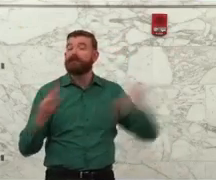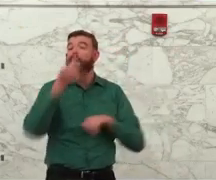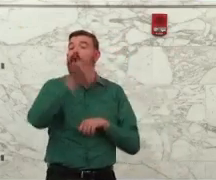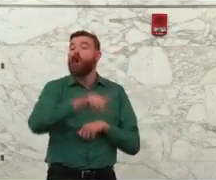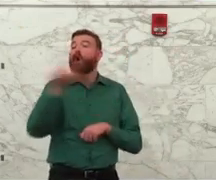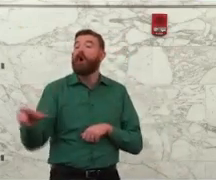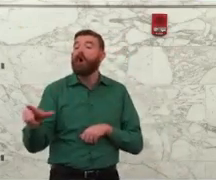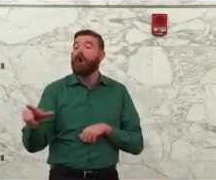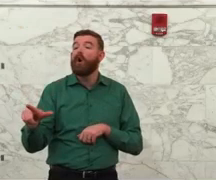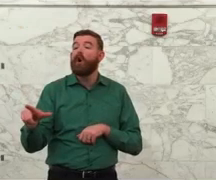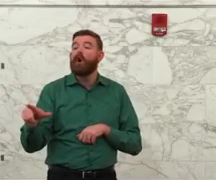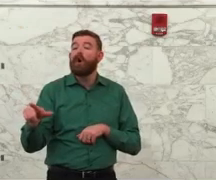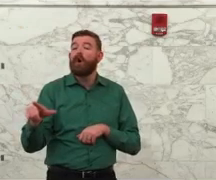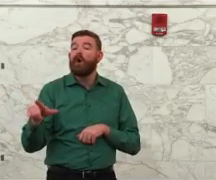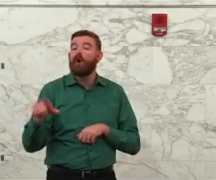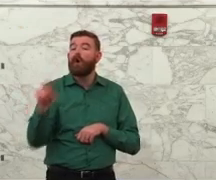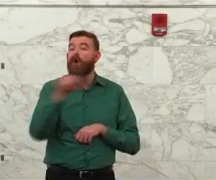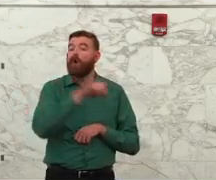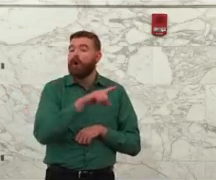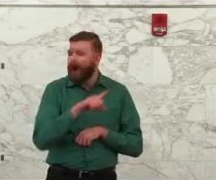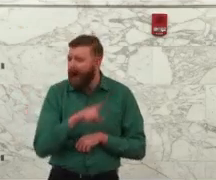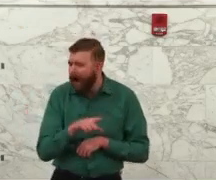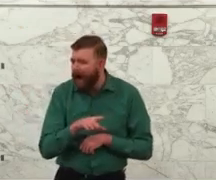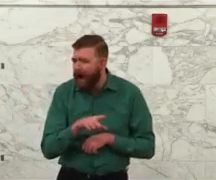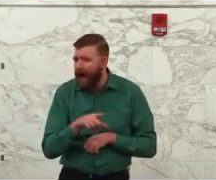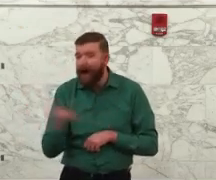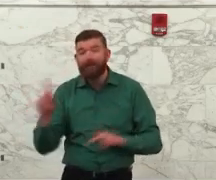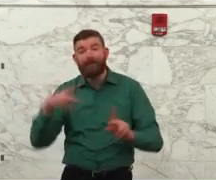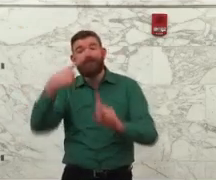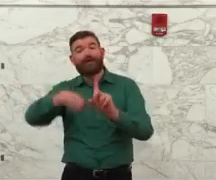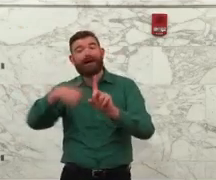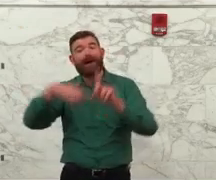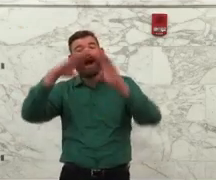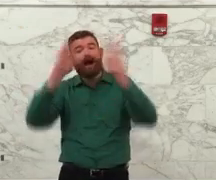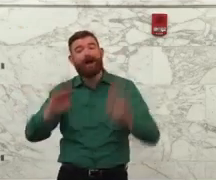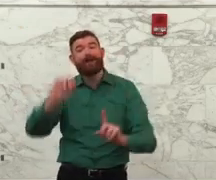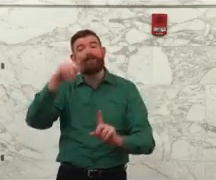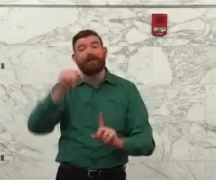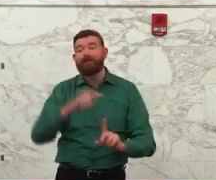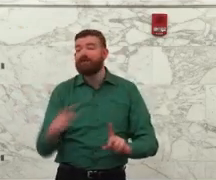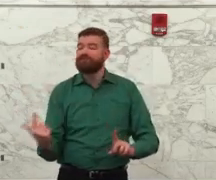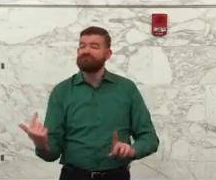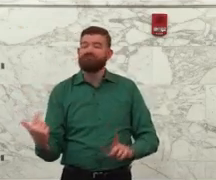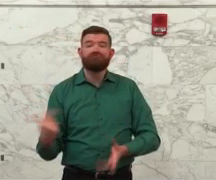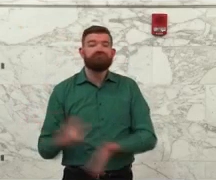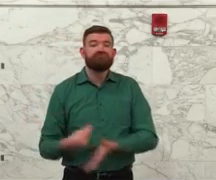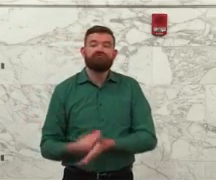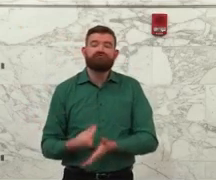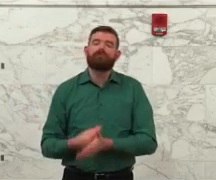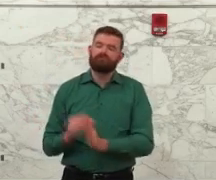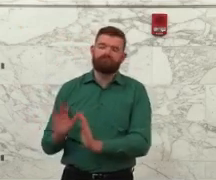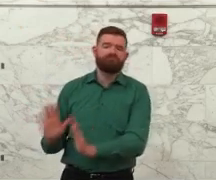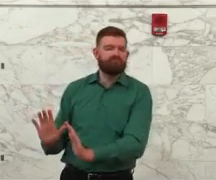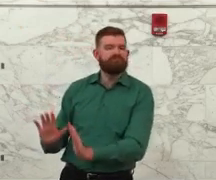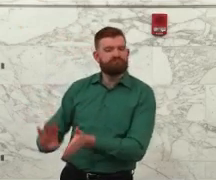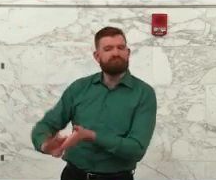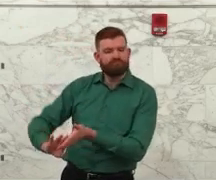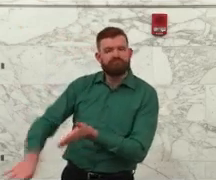And we probably should give you more guidance as to exactly what that means, but this is not the time to jam people.